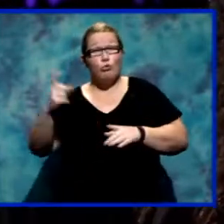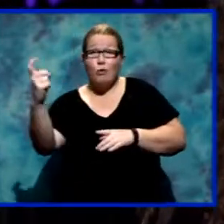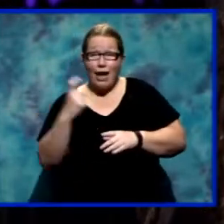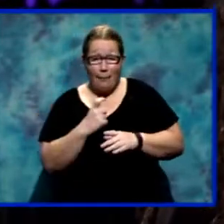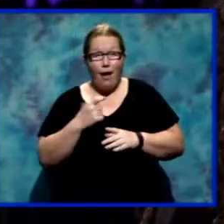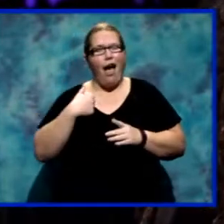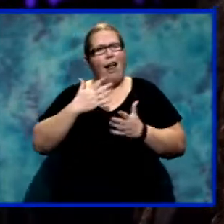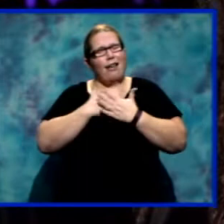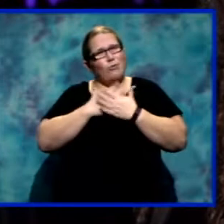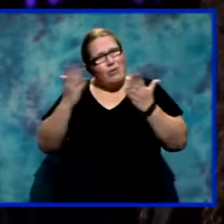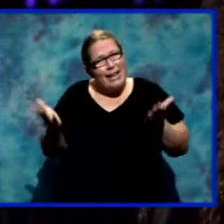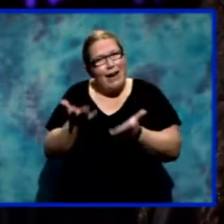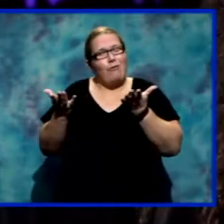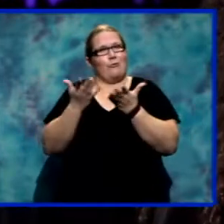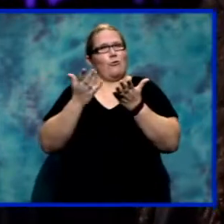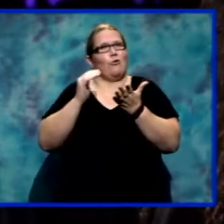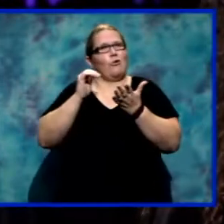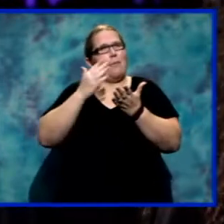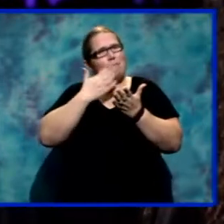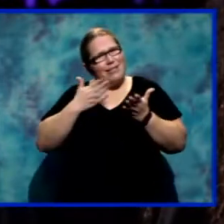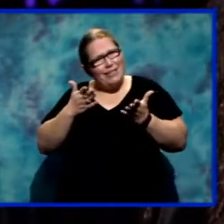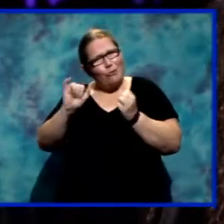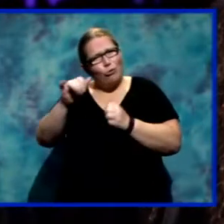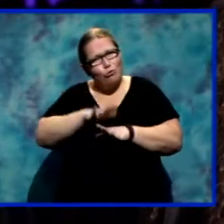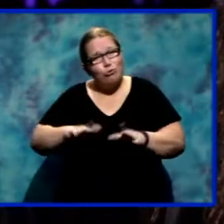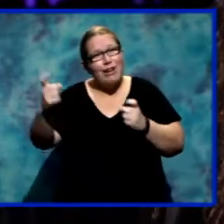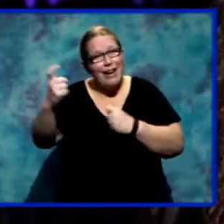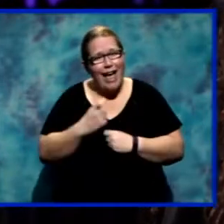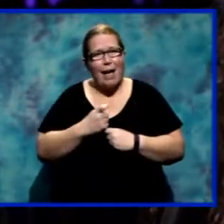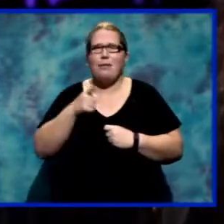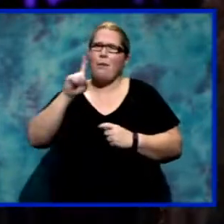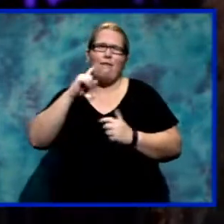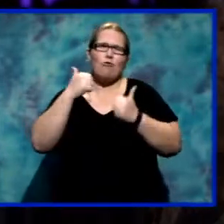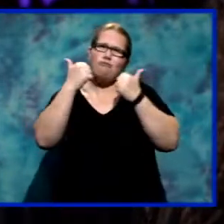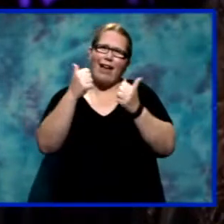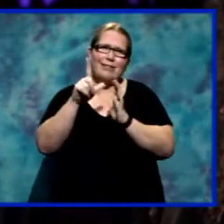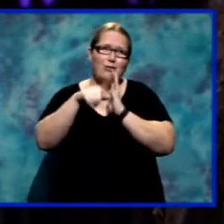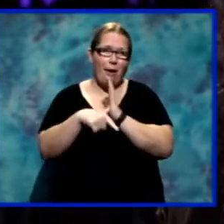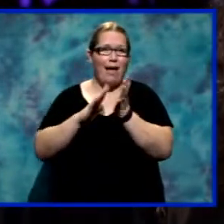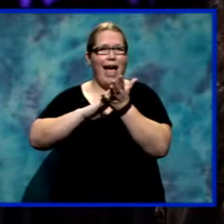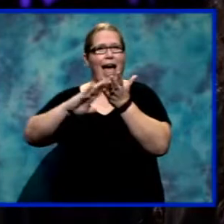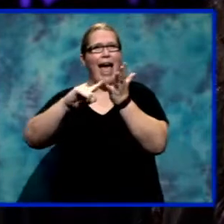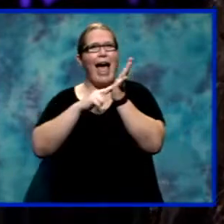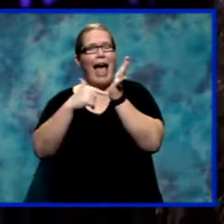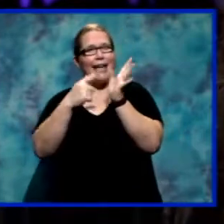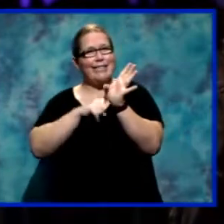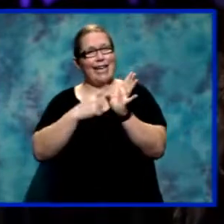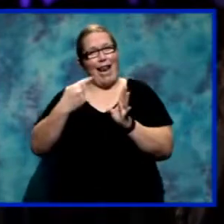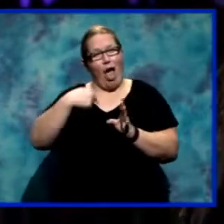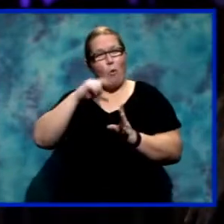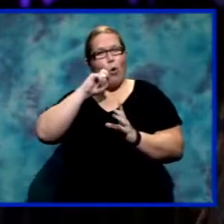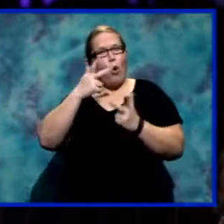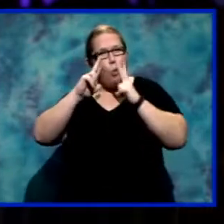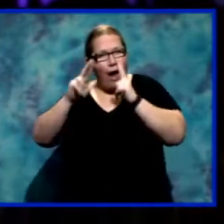to encourage you to please let them come. They'll have a great time. Hunty and I will look after them. And we